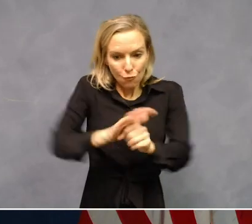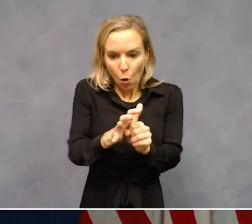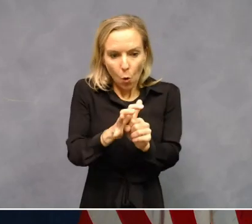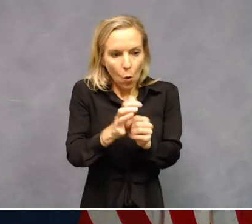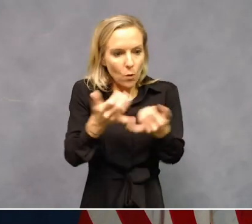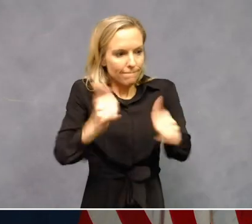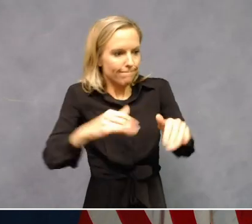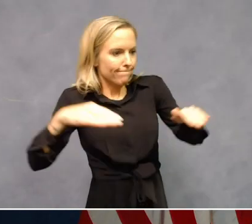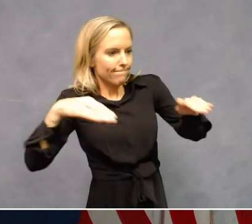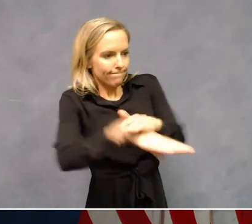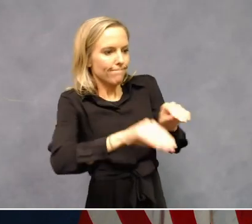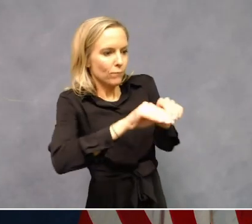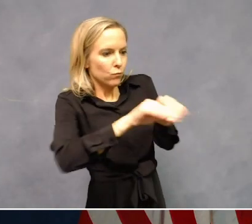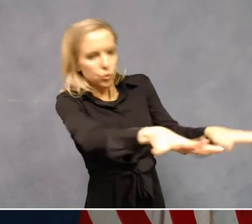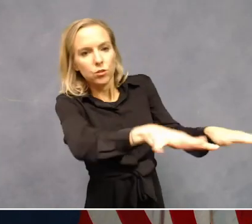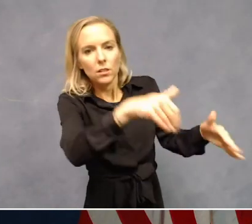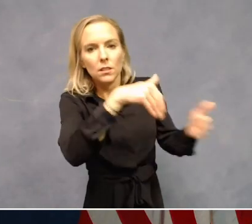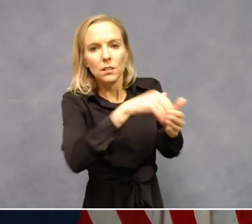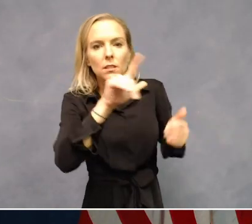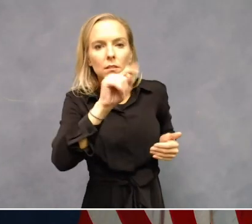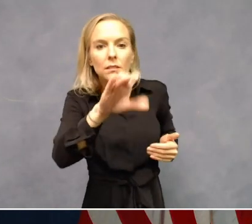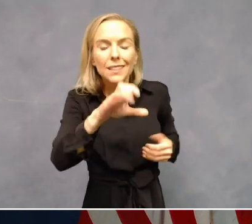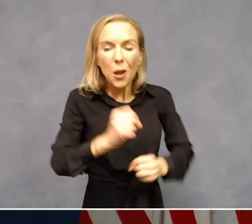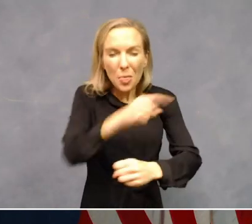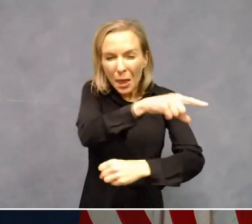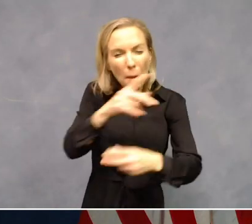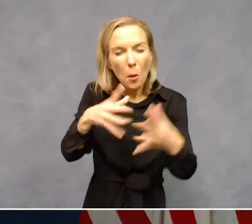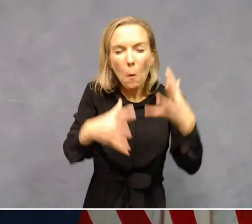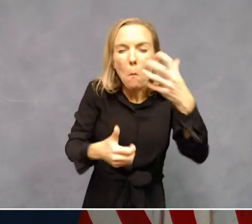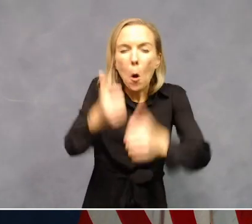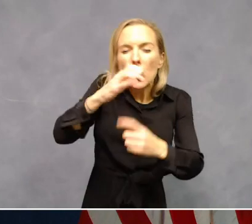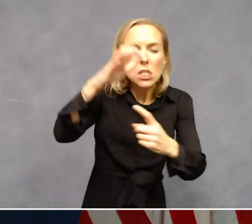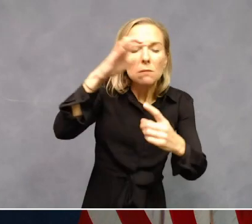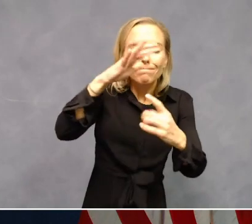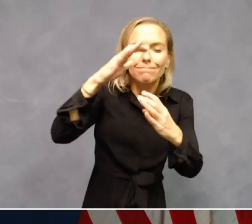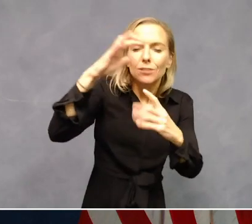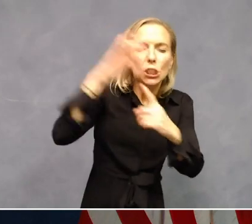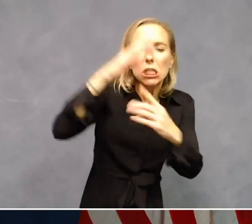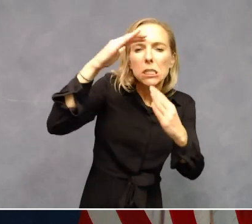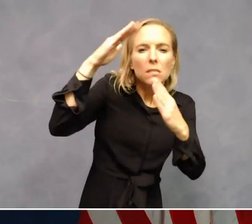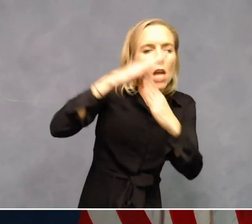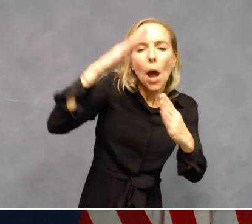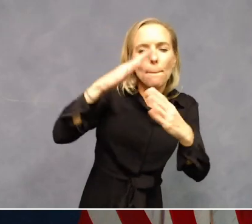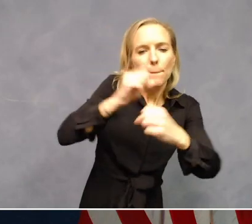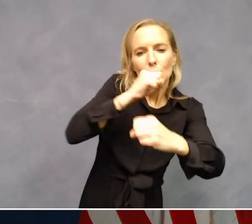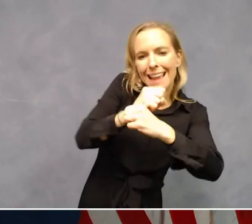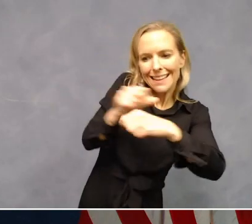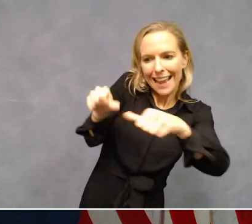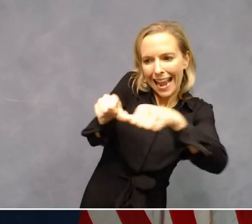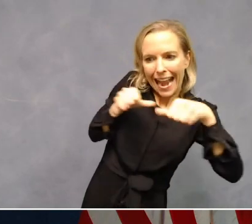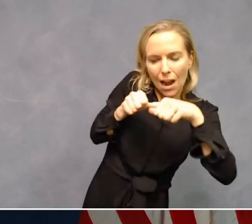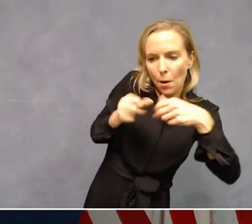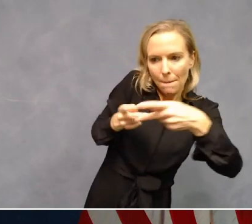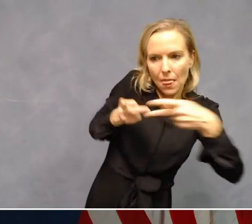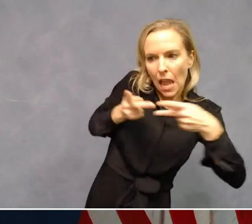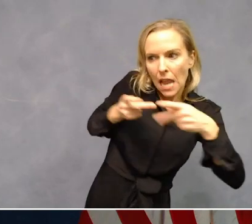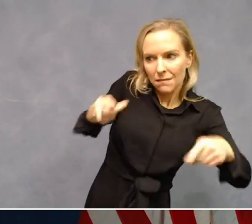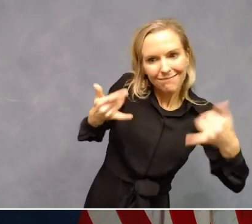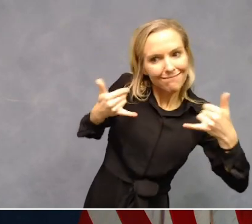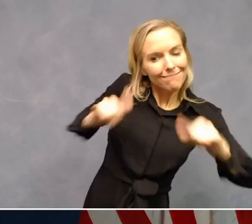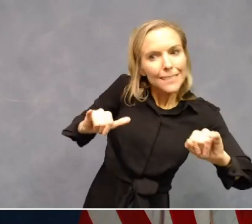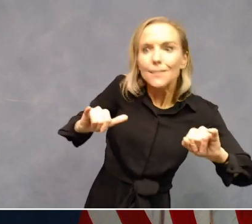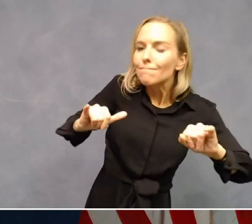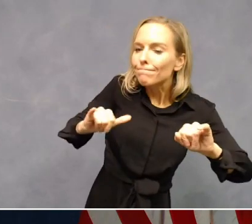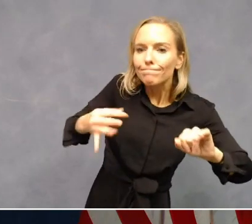in. If one of the most protected areas still can't stop this virus from getting in when community spread gets so